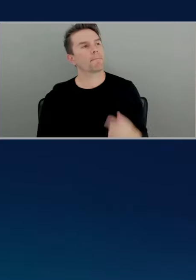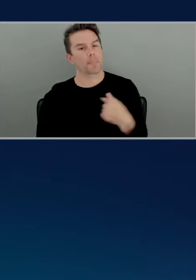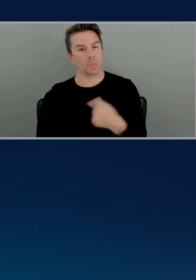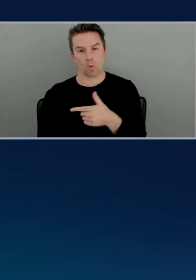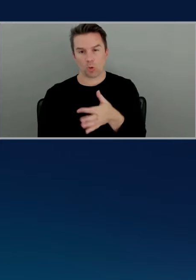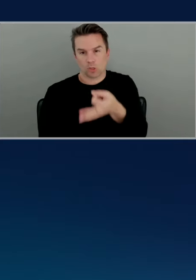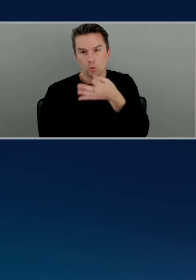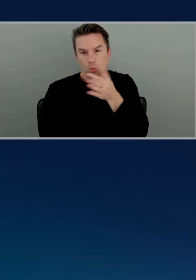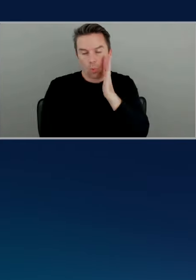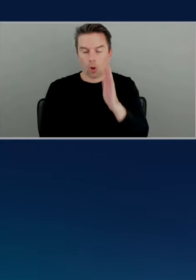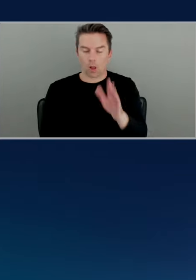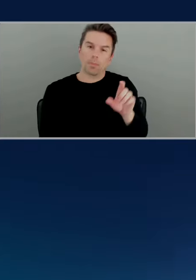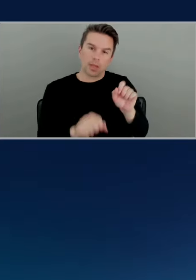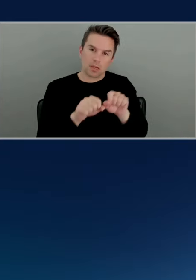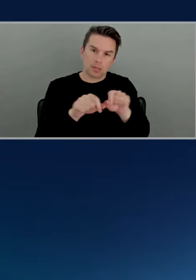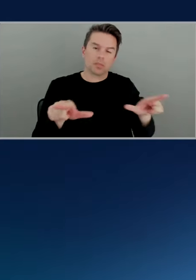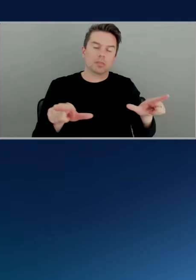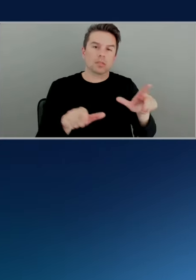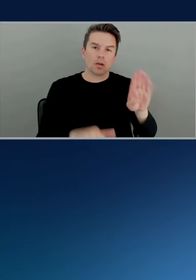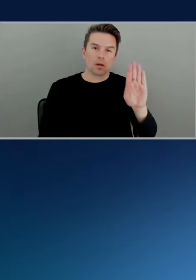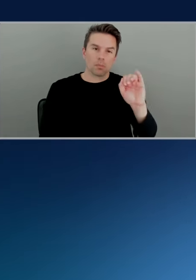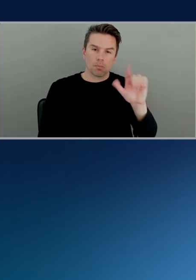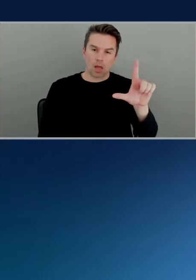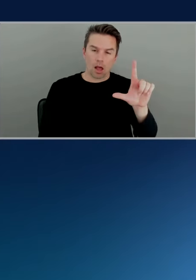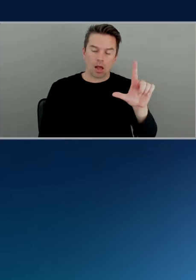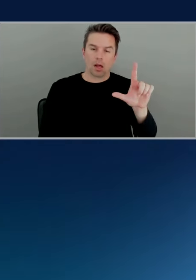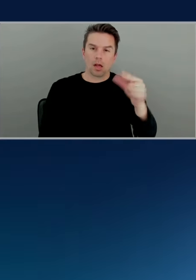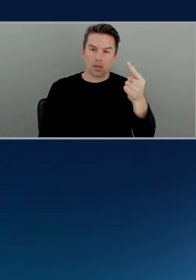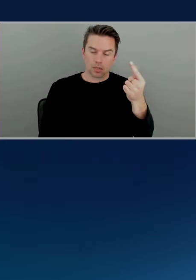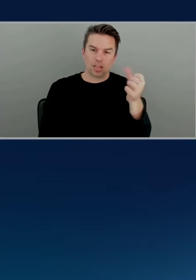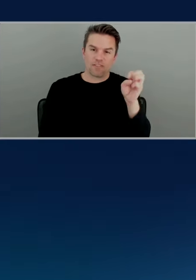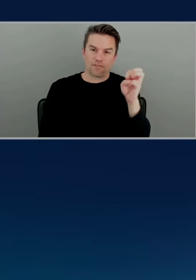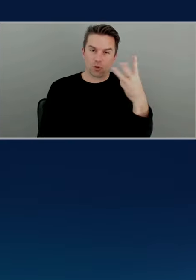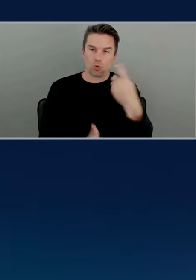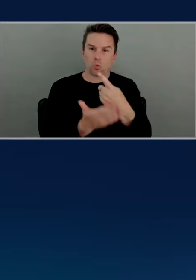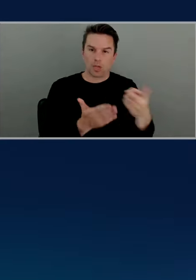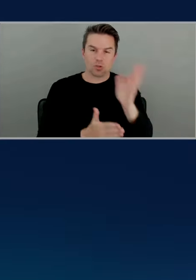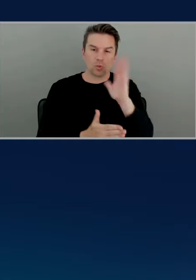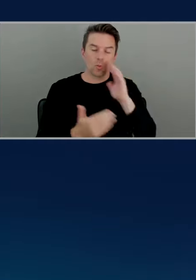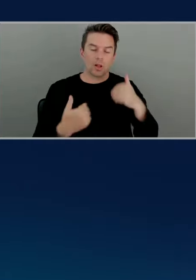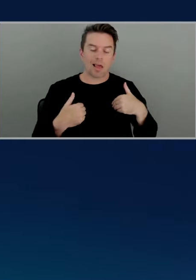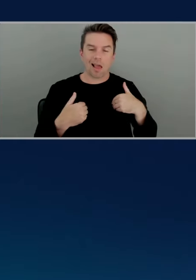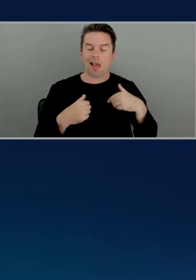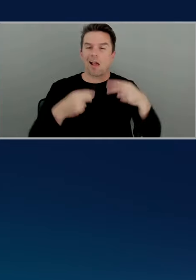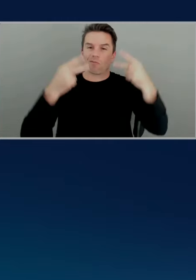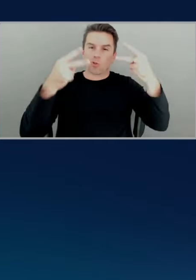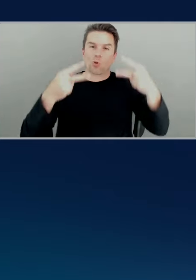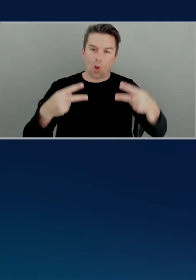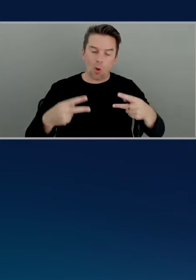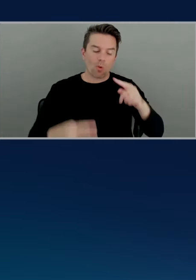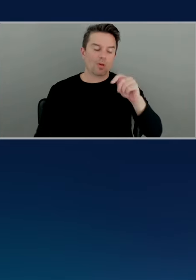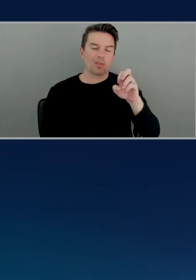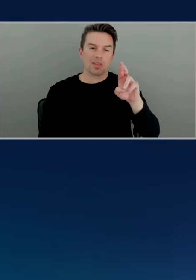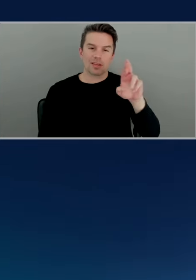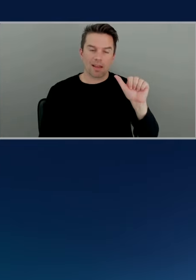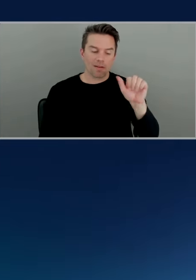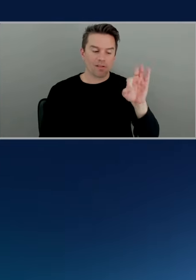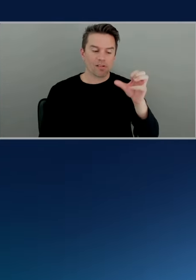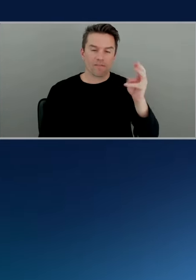shortly, in the next 2 weeks, that will actually have all this code, the Terraform script, and everything. Okay.